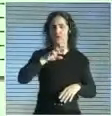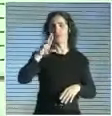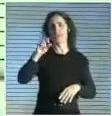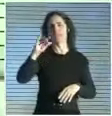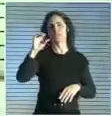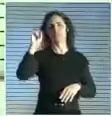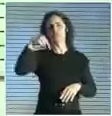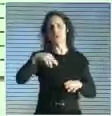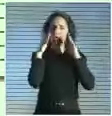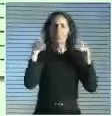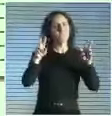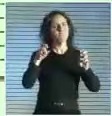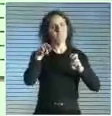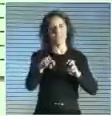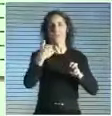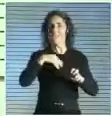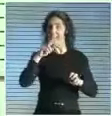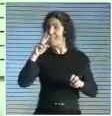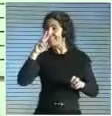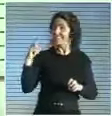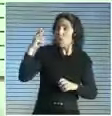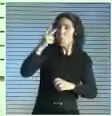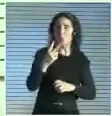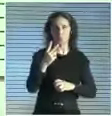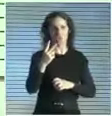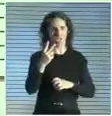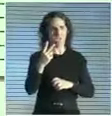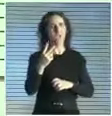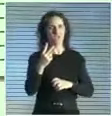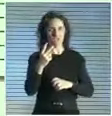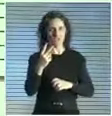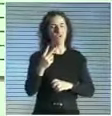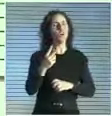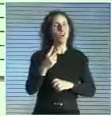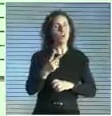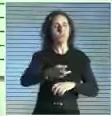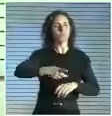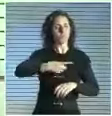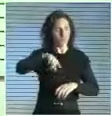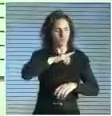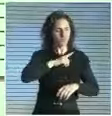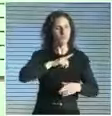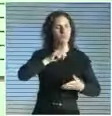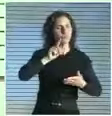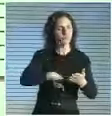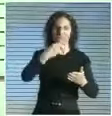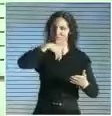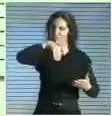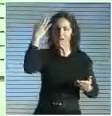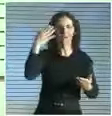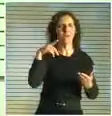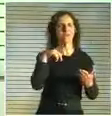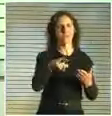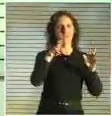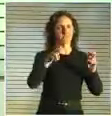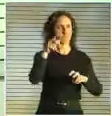best employer globally in tourism and travel. And it wasn't even our doing, it's really a choice by Forbes.